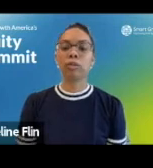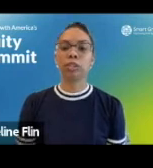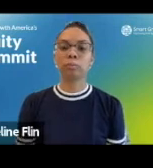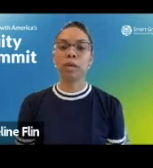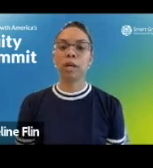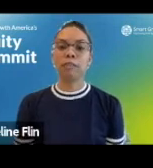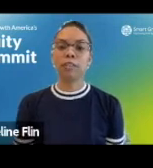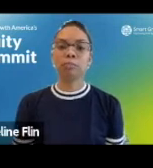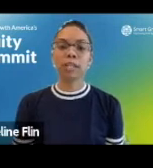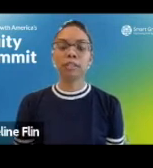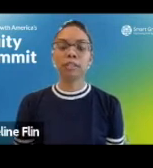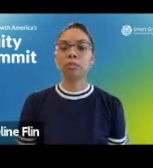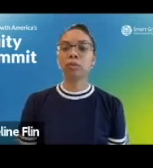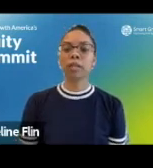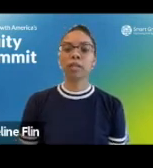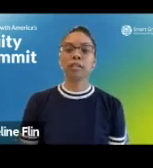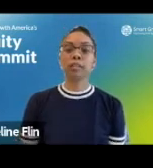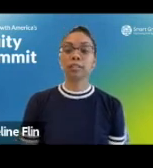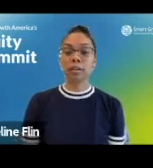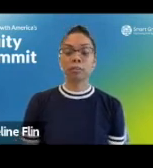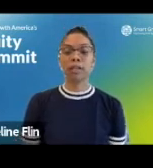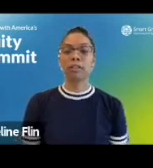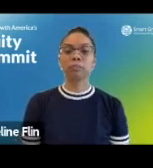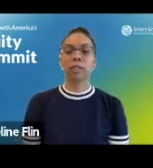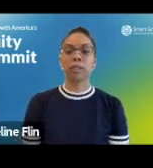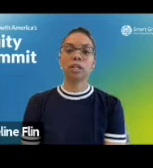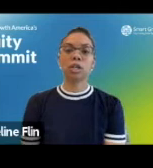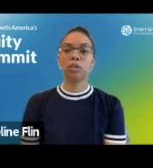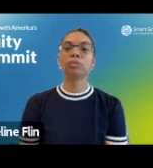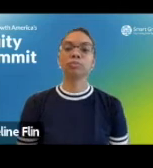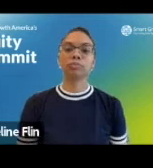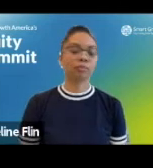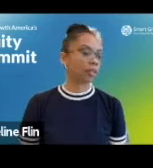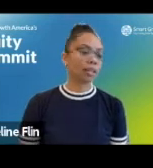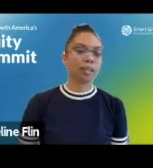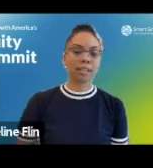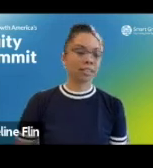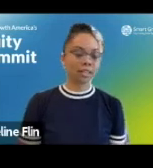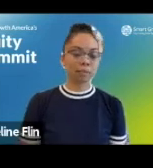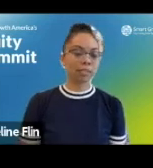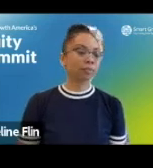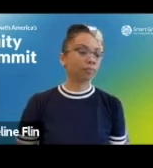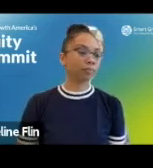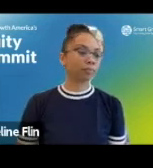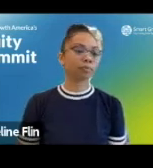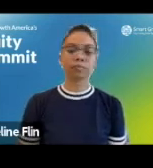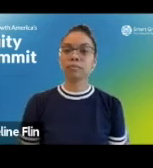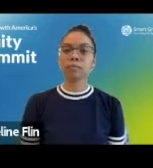have ownership of the space and really celebrate this space as their own. Next slide, please.